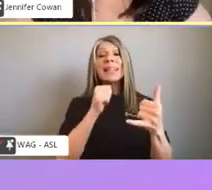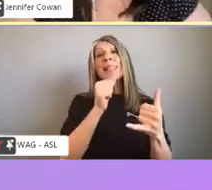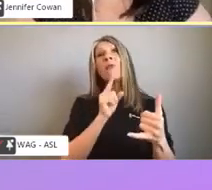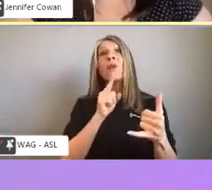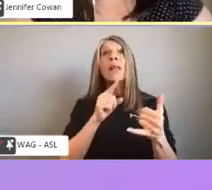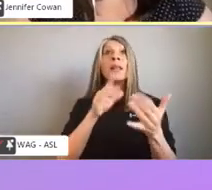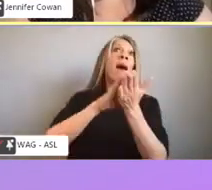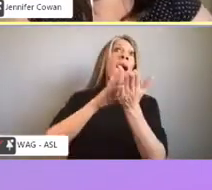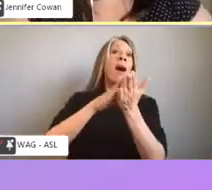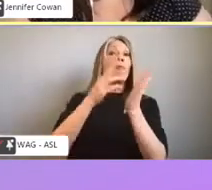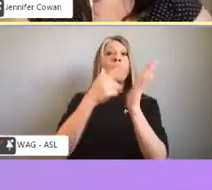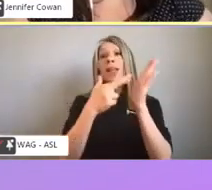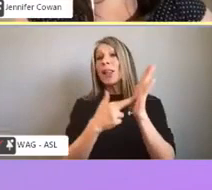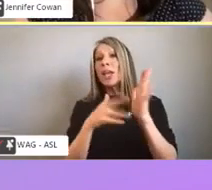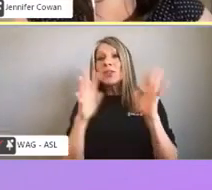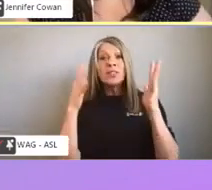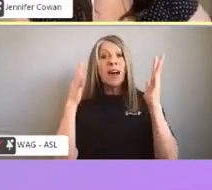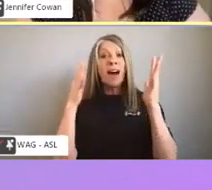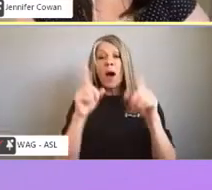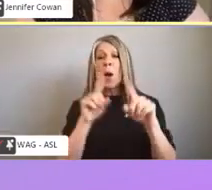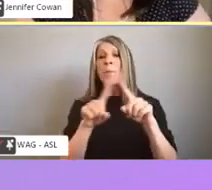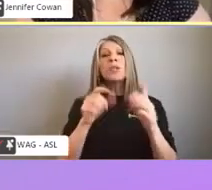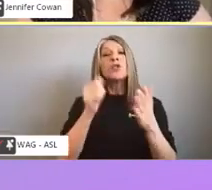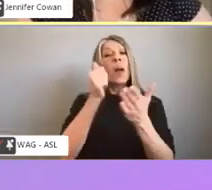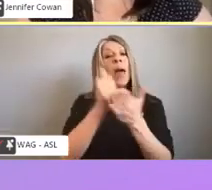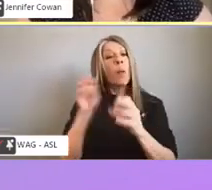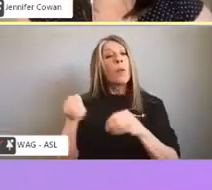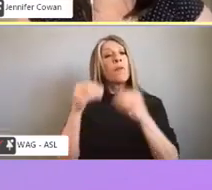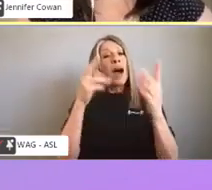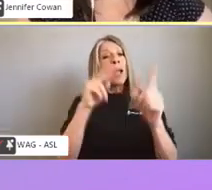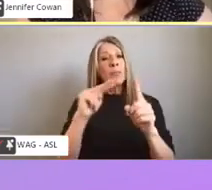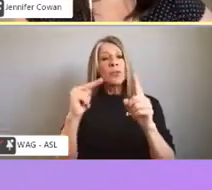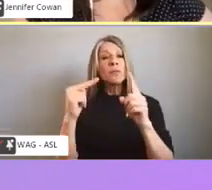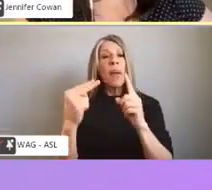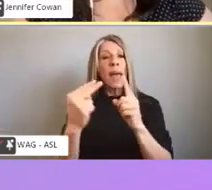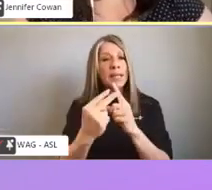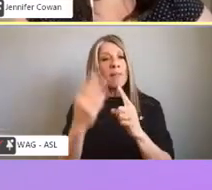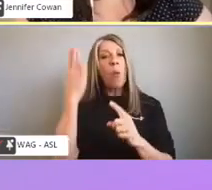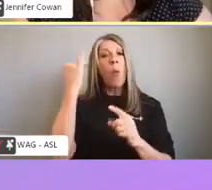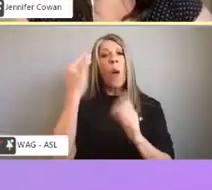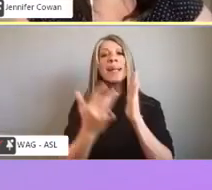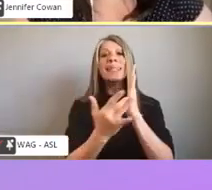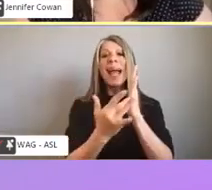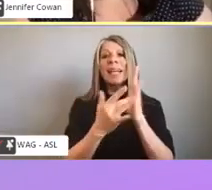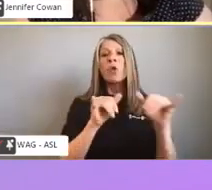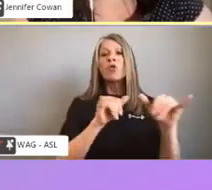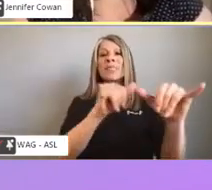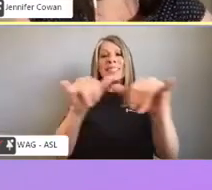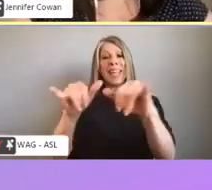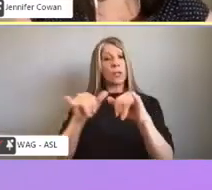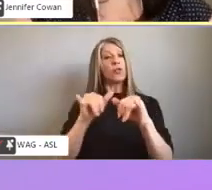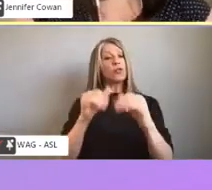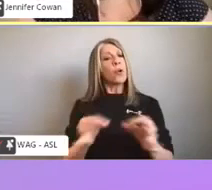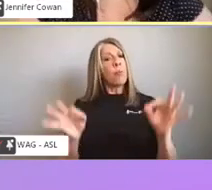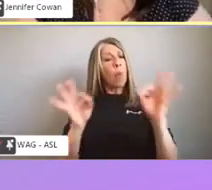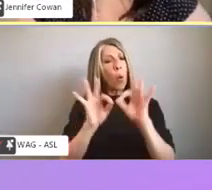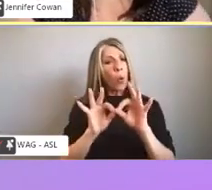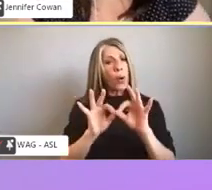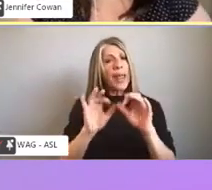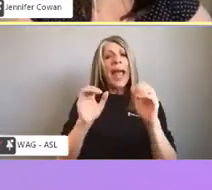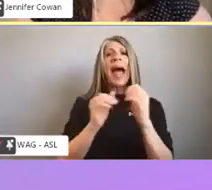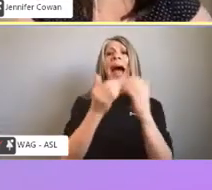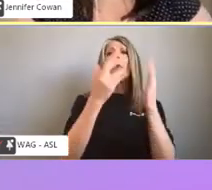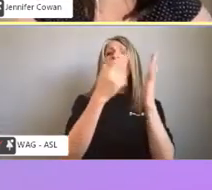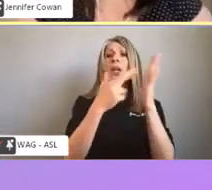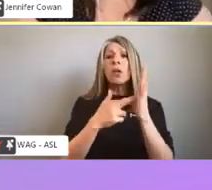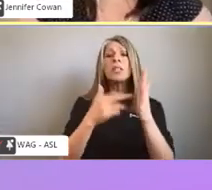of regulations, but rather to help provide perspective on why technical standards are important and how regulations have